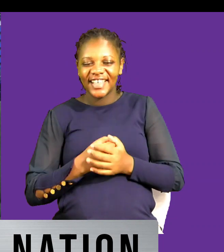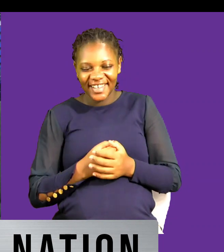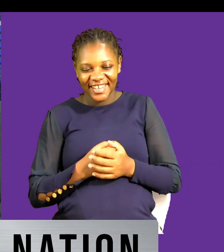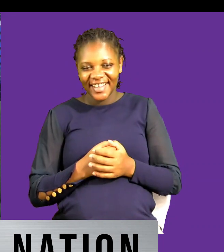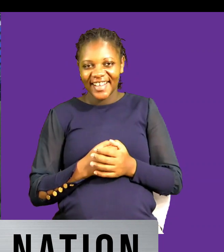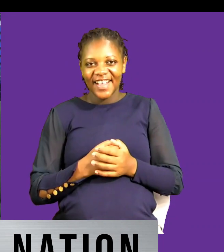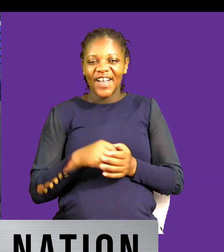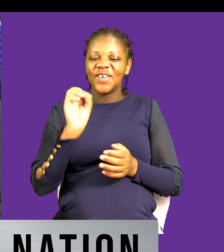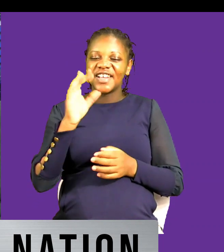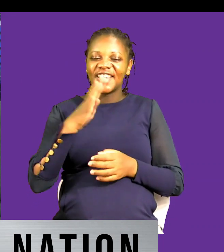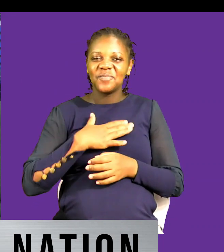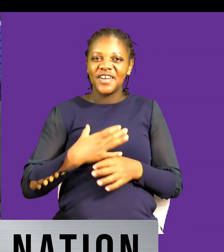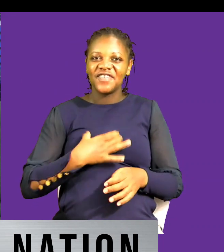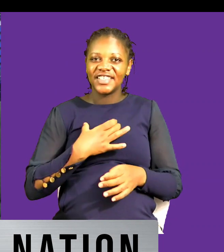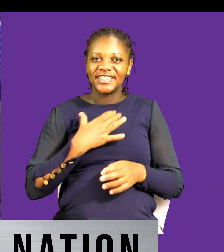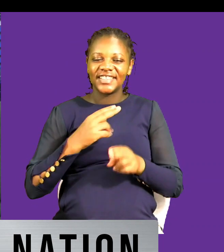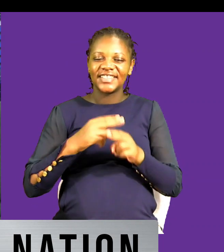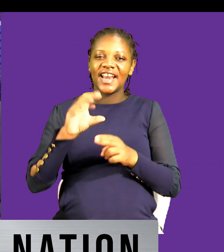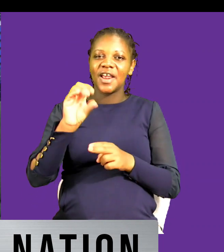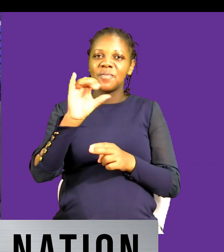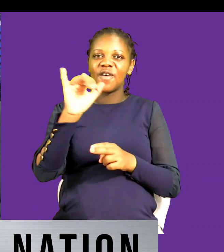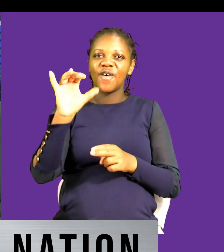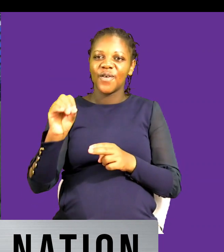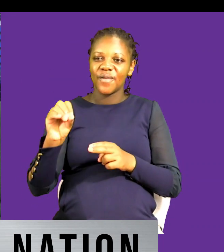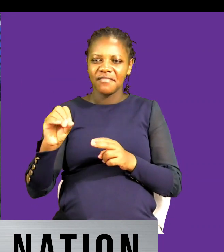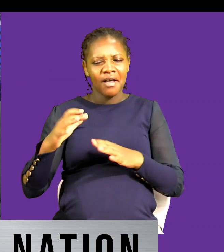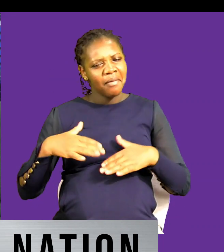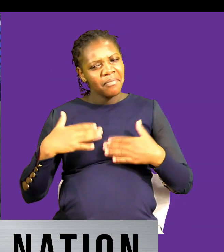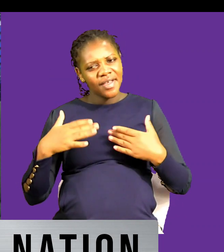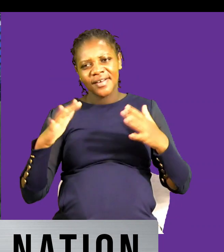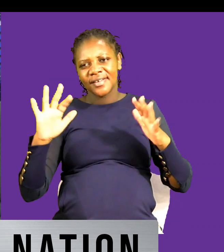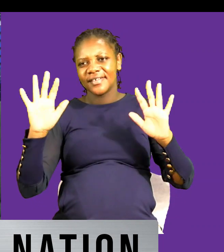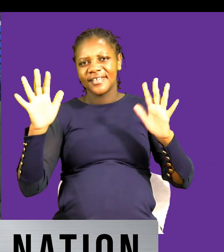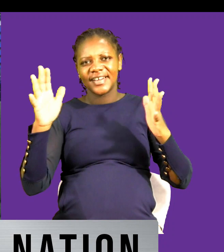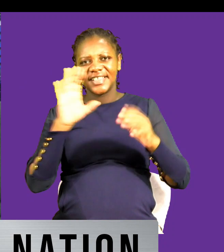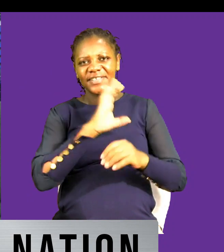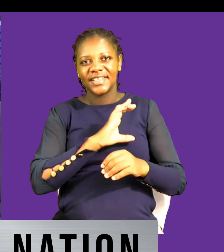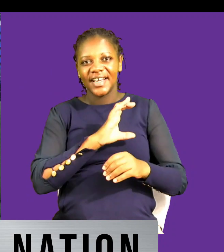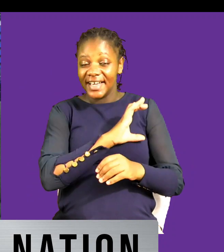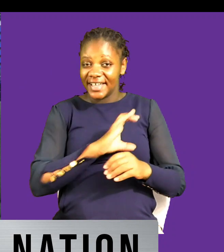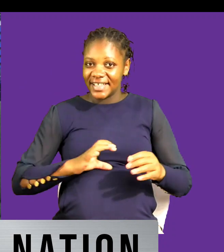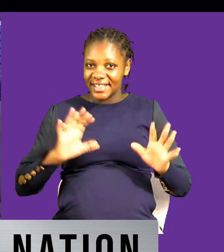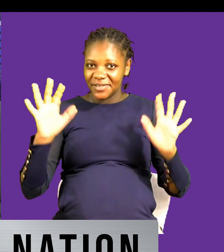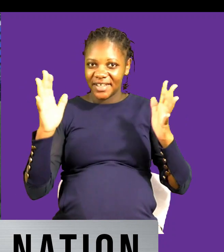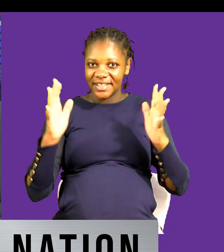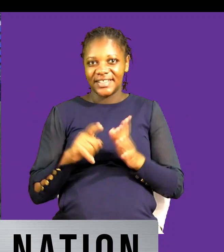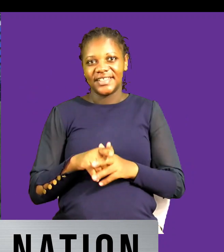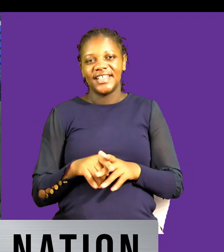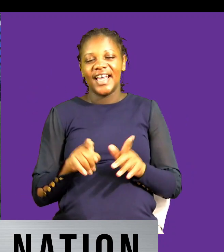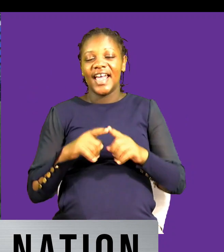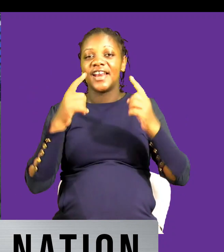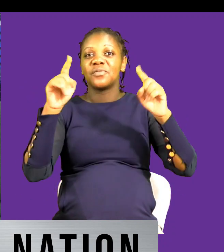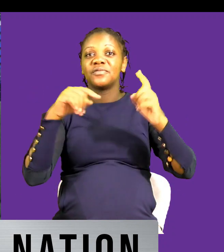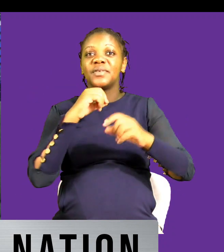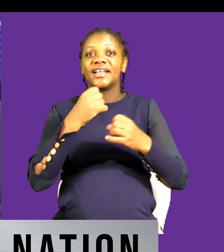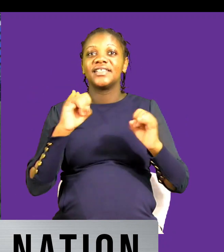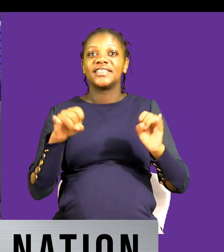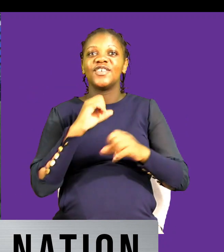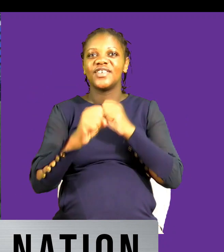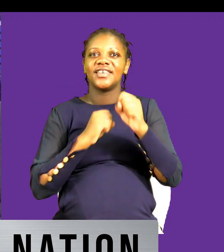Secretary General, Free Kenya Movement. Merry Christmas and a prosperous New Year. Merry Christmas to you also, Jonah, and